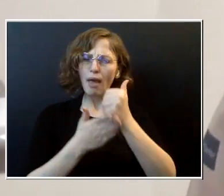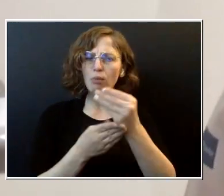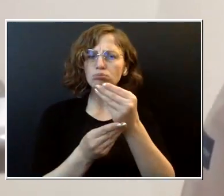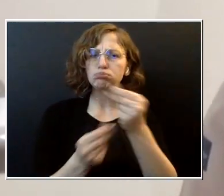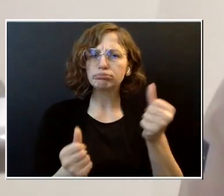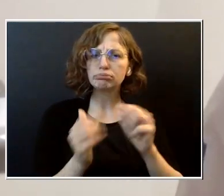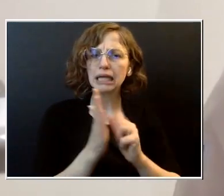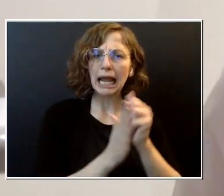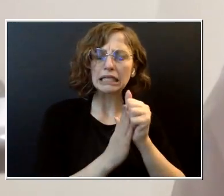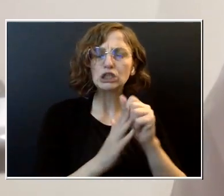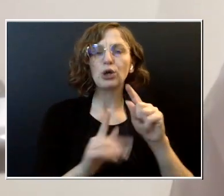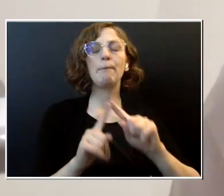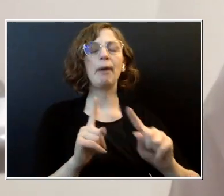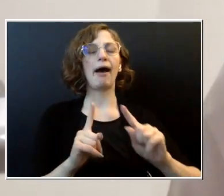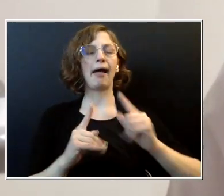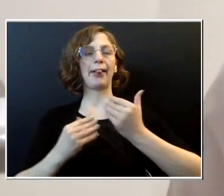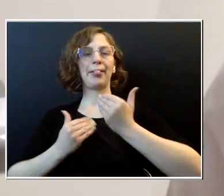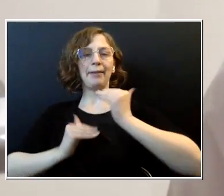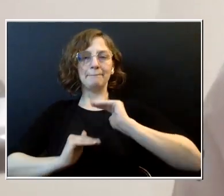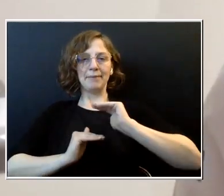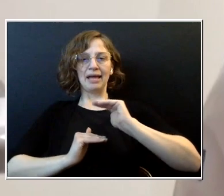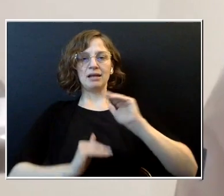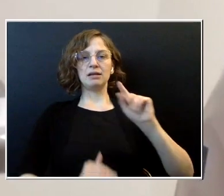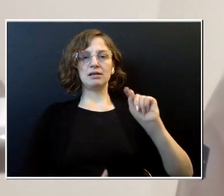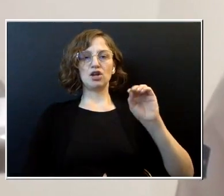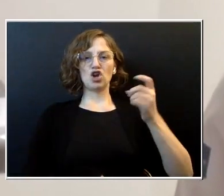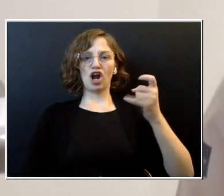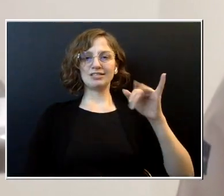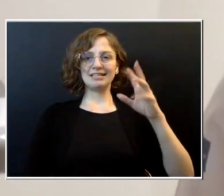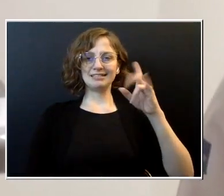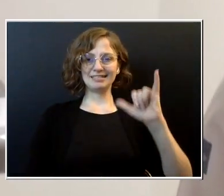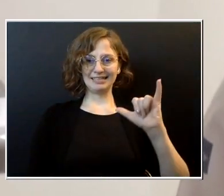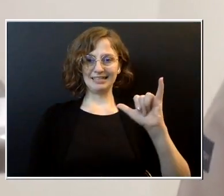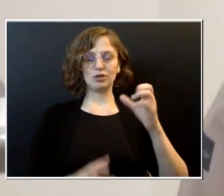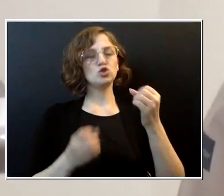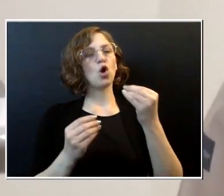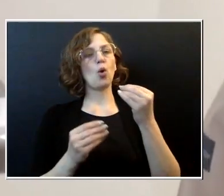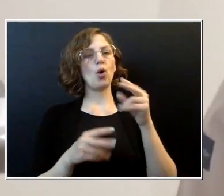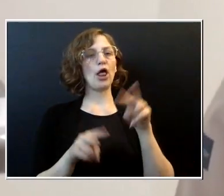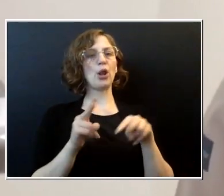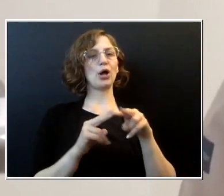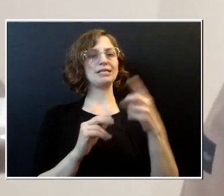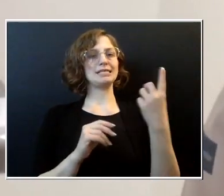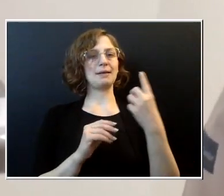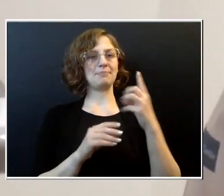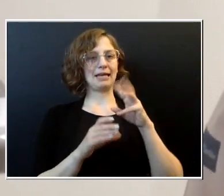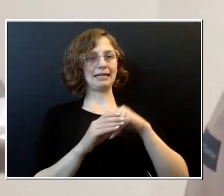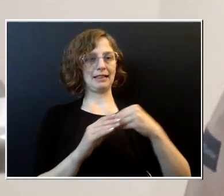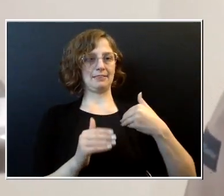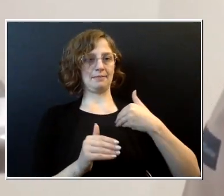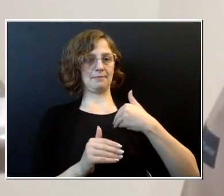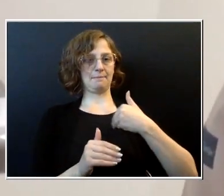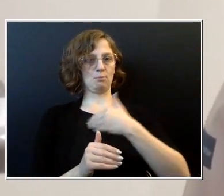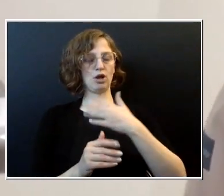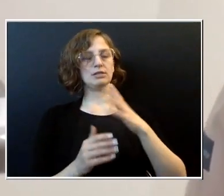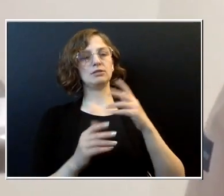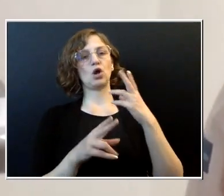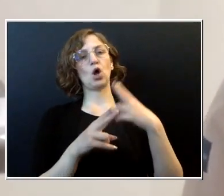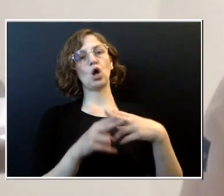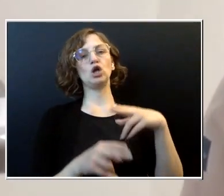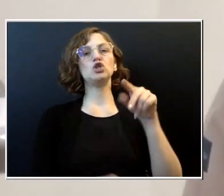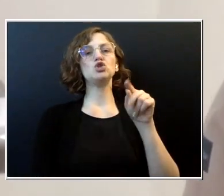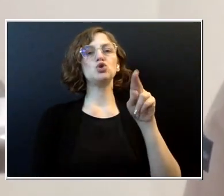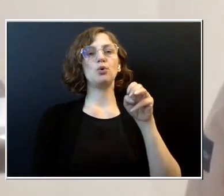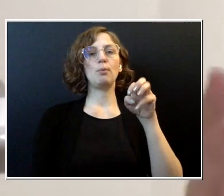limit toxicity. So it's looking at a marker in the breast called tumor infiltrating lymphocytes, kind of